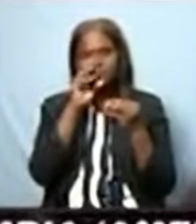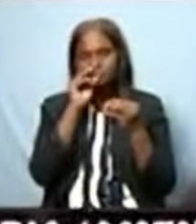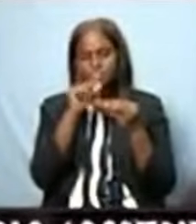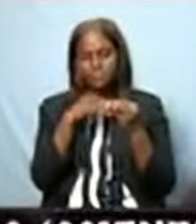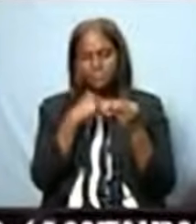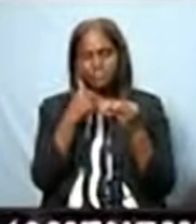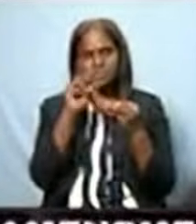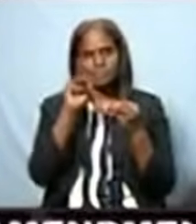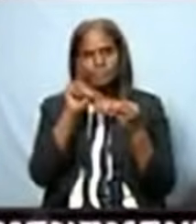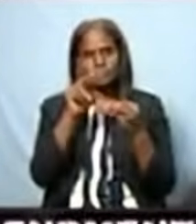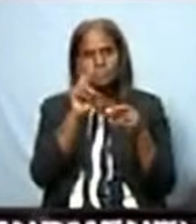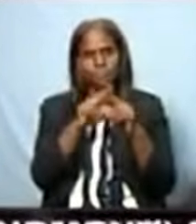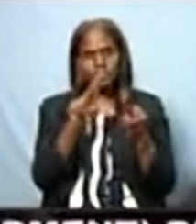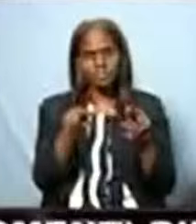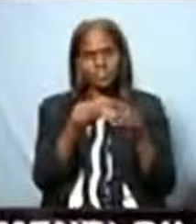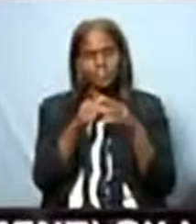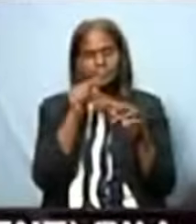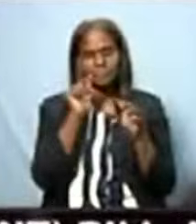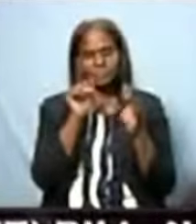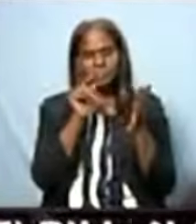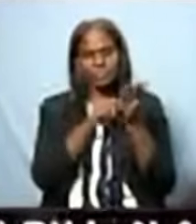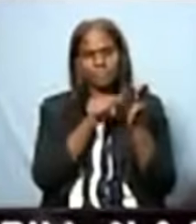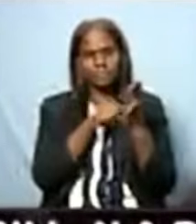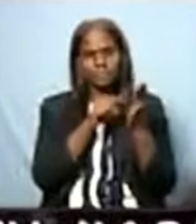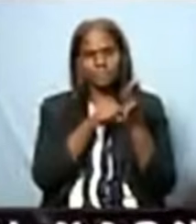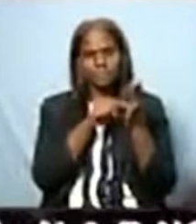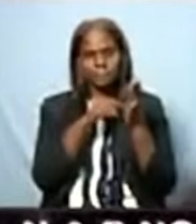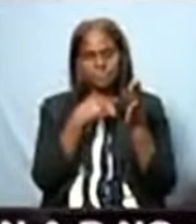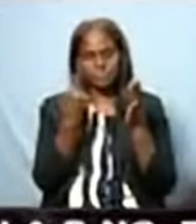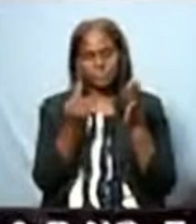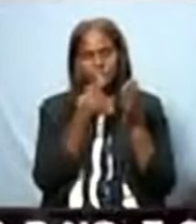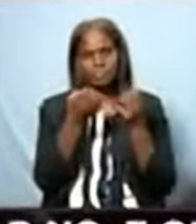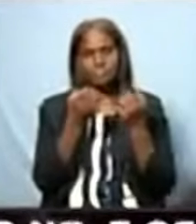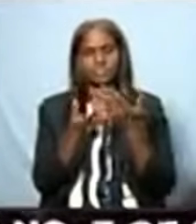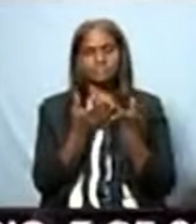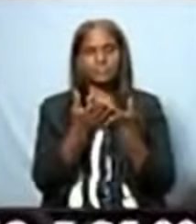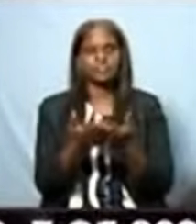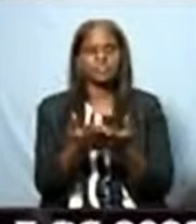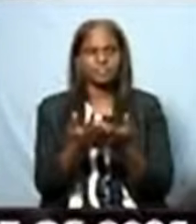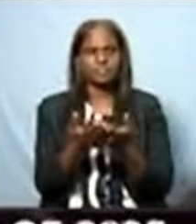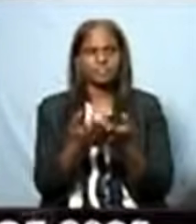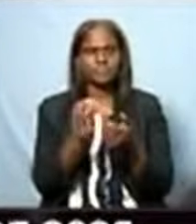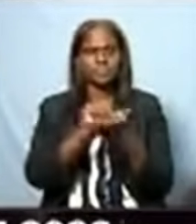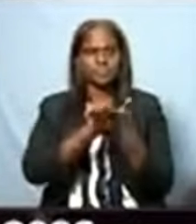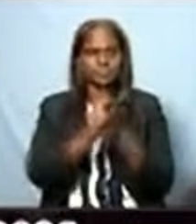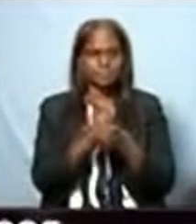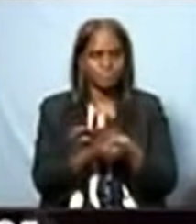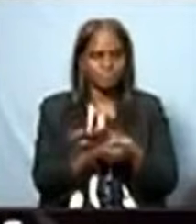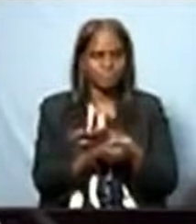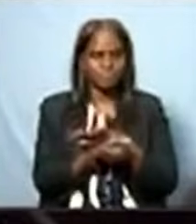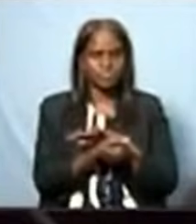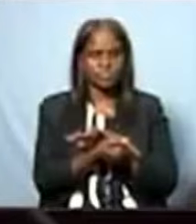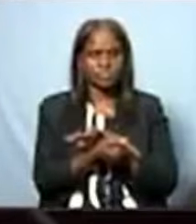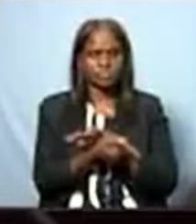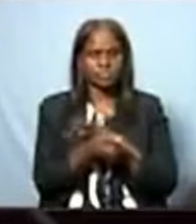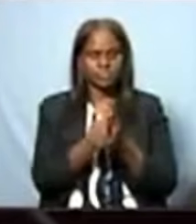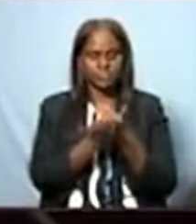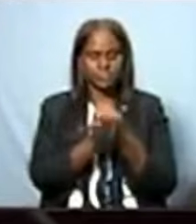submit, Mr. Chairman, on this one, I would like to submit that Articles